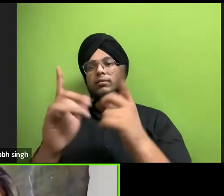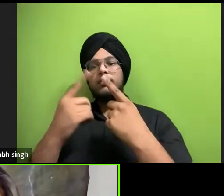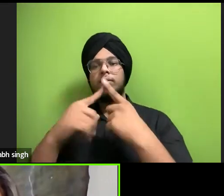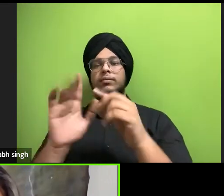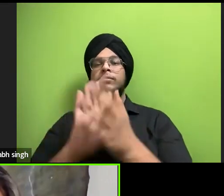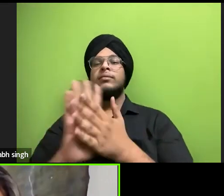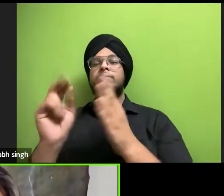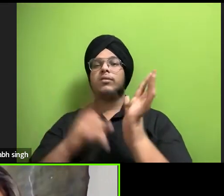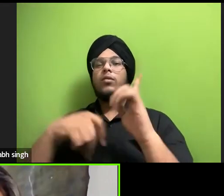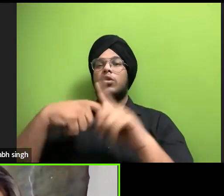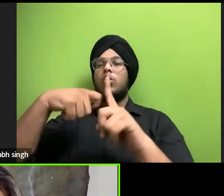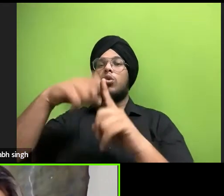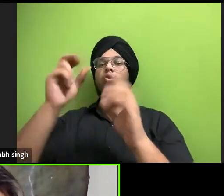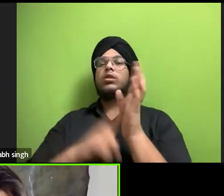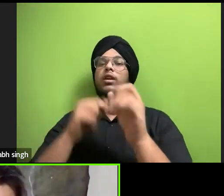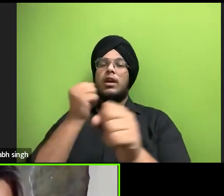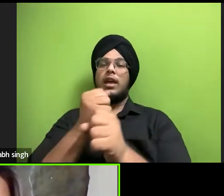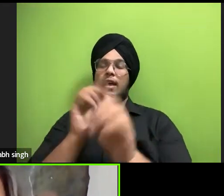Kong.